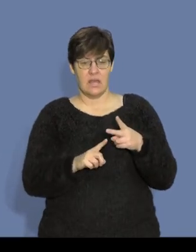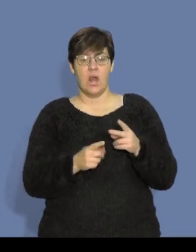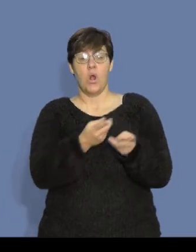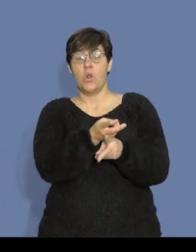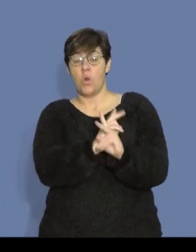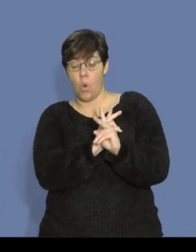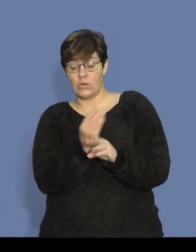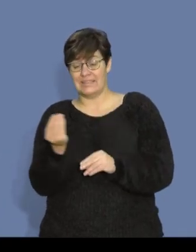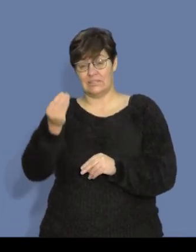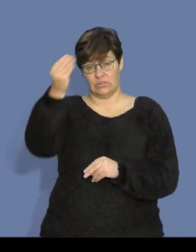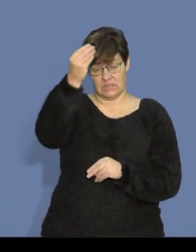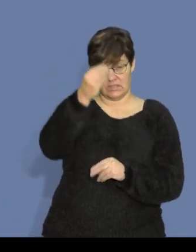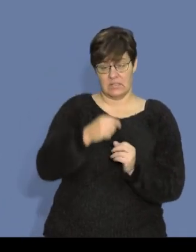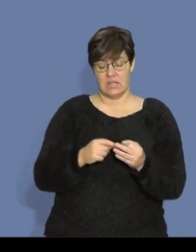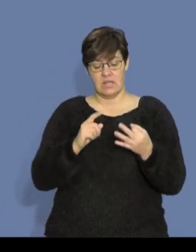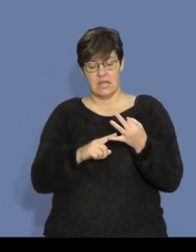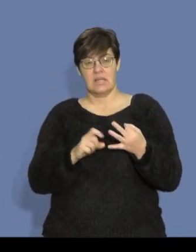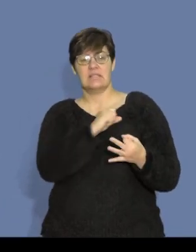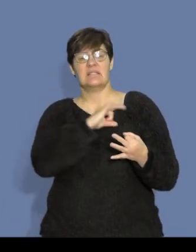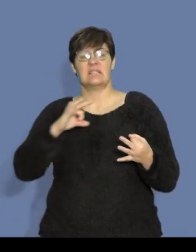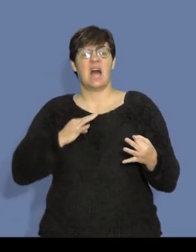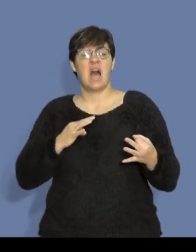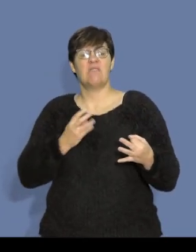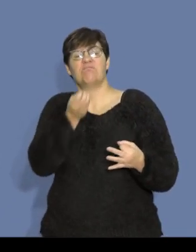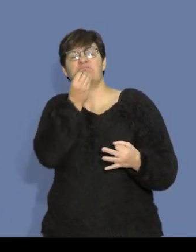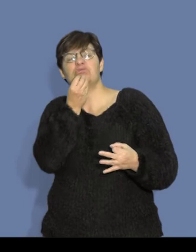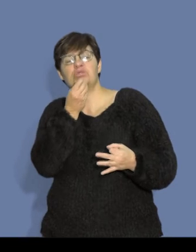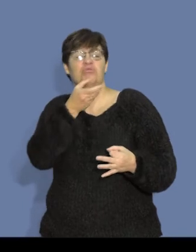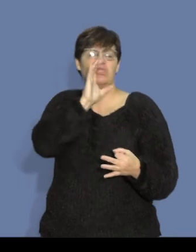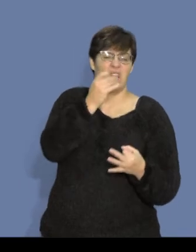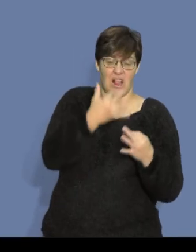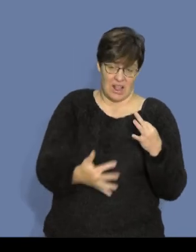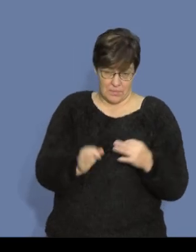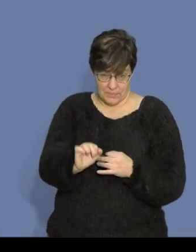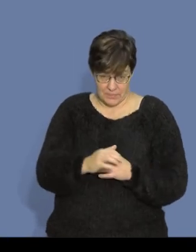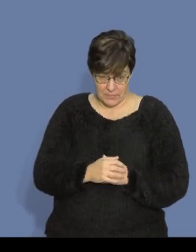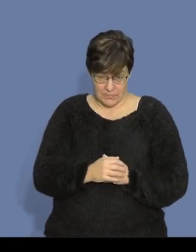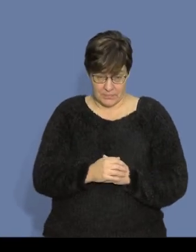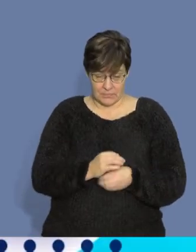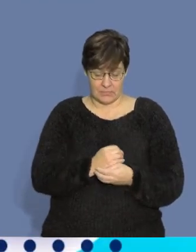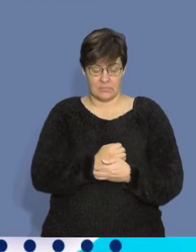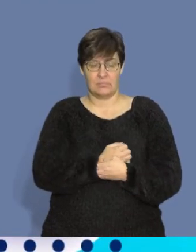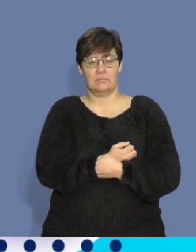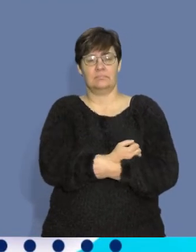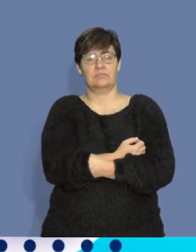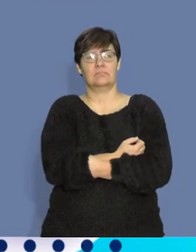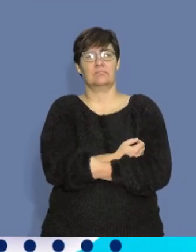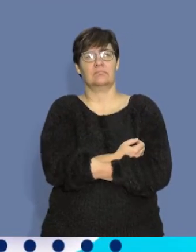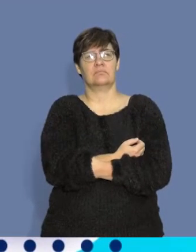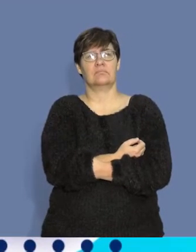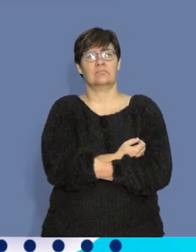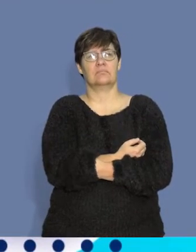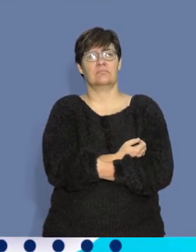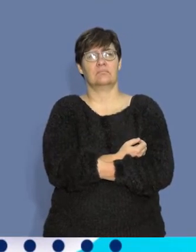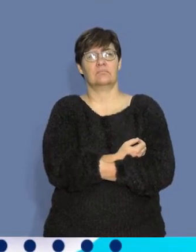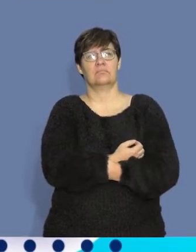on loan, and you have staff refreshments. Okay, now let's look at